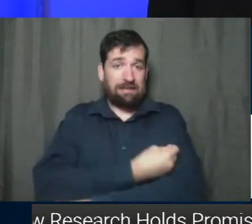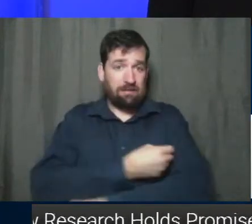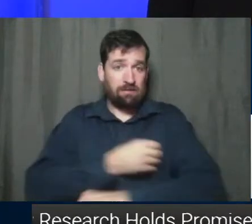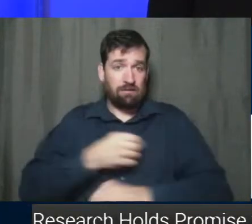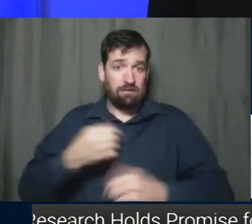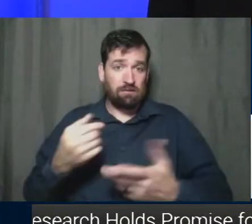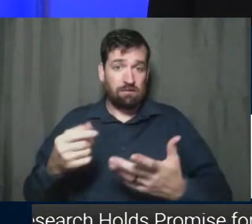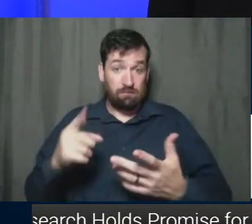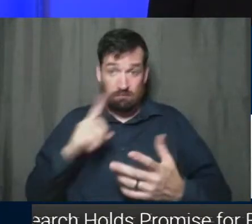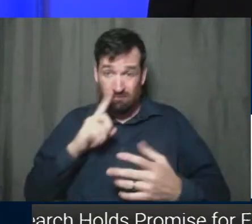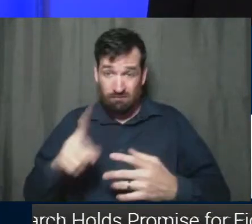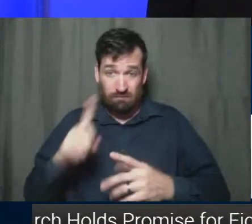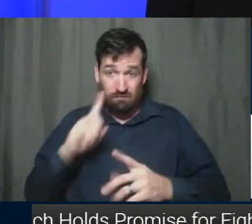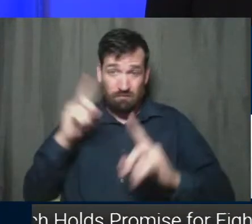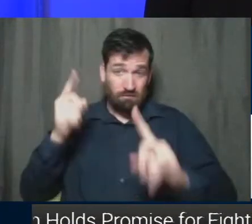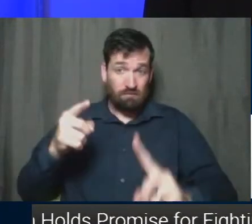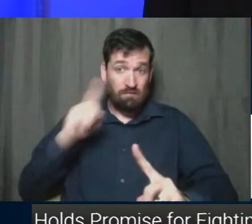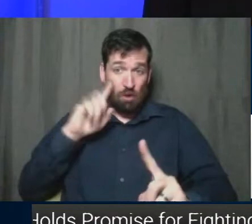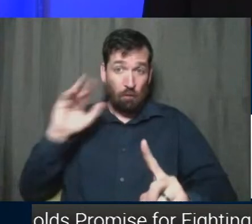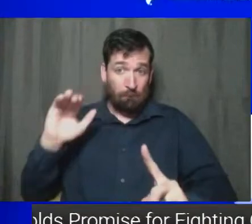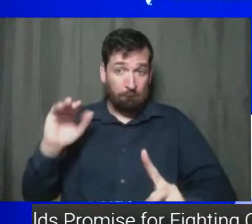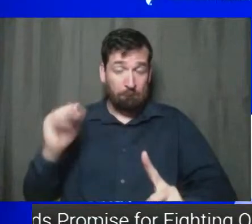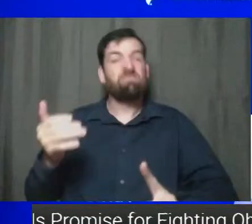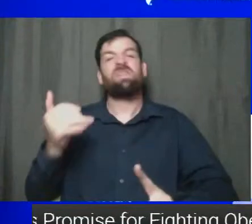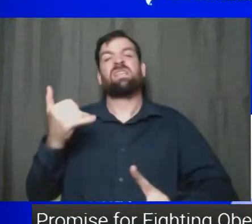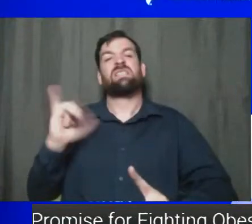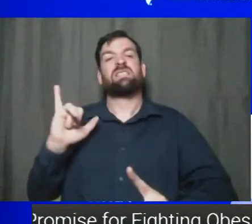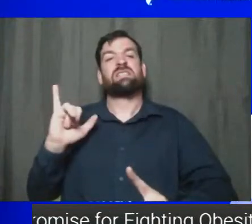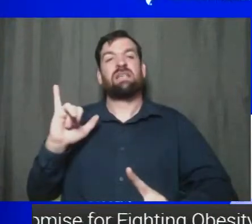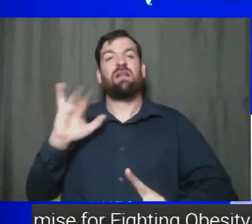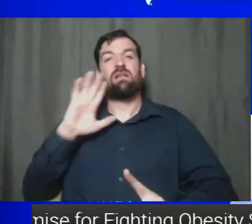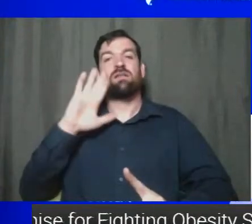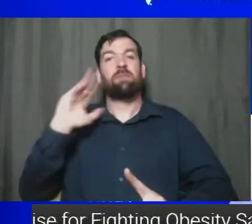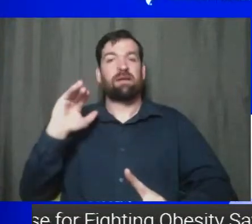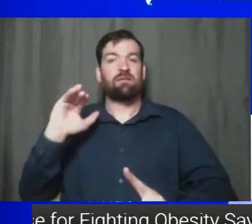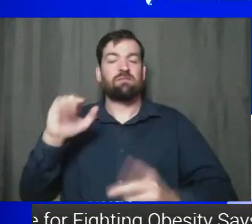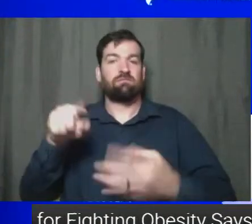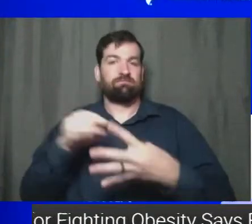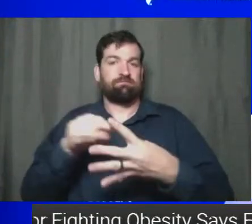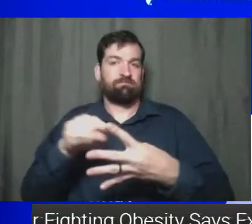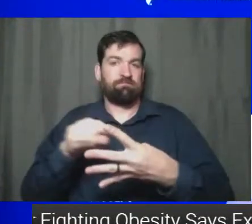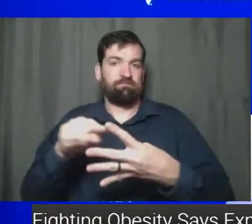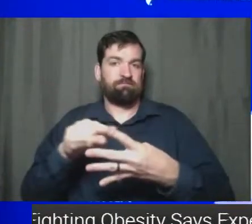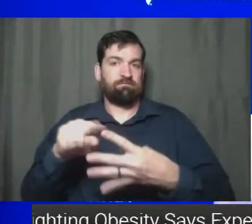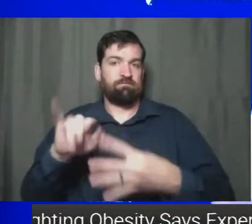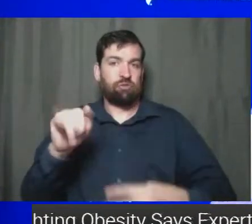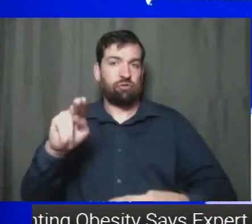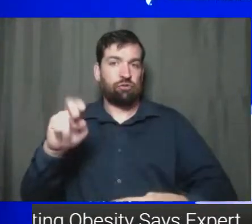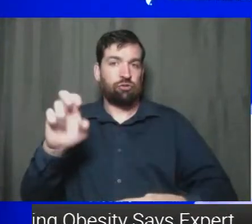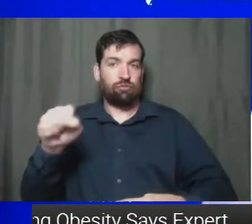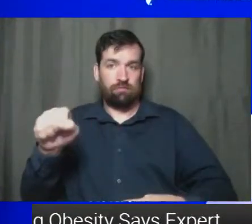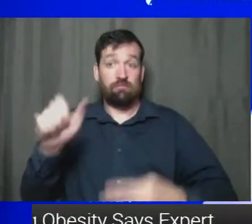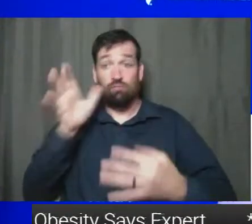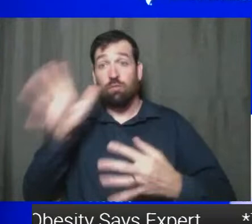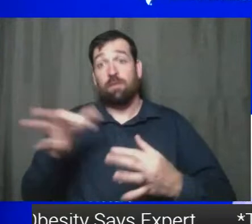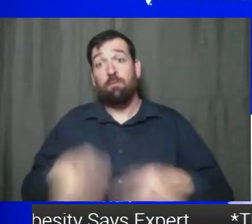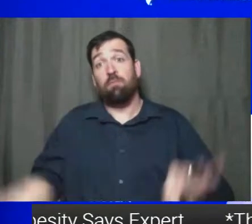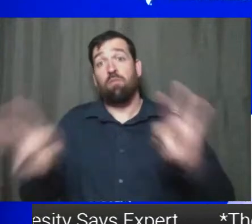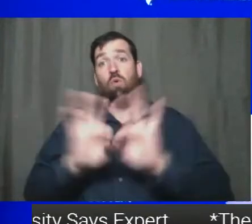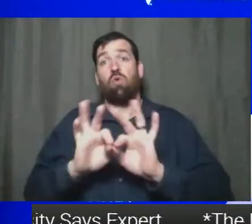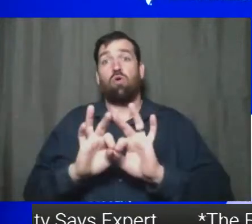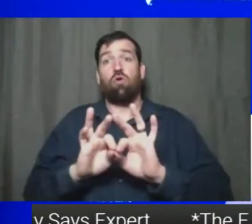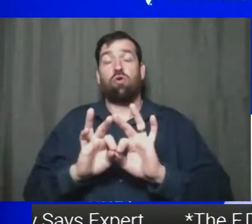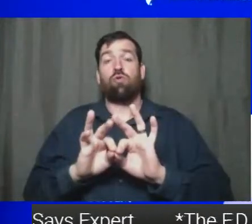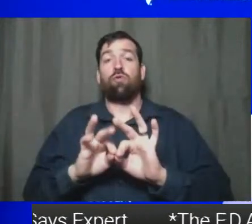Are we still on time for that, you think? I think that is still the timeline, maybe that first week of June, yeah, and I think that will be important, especially moving into